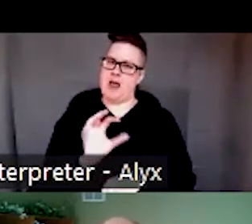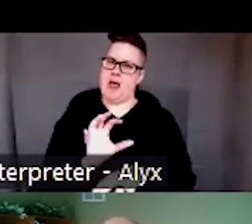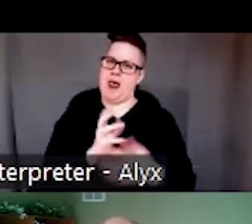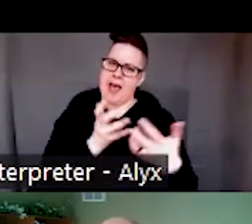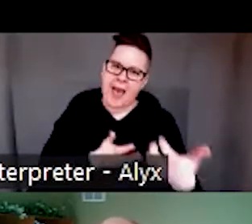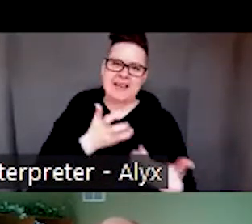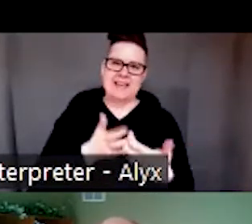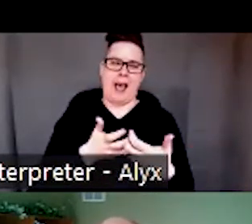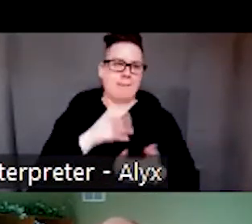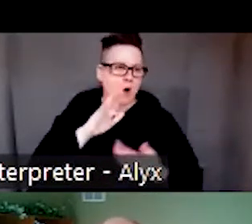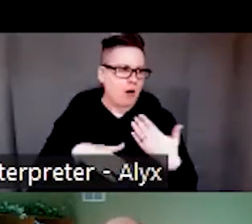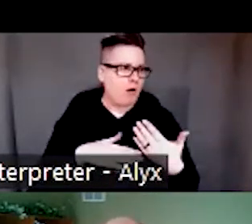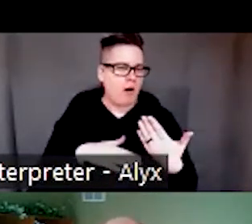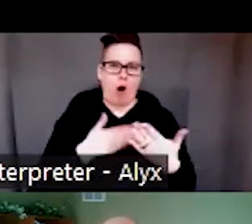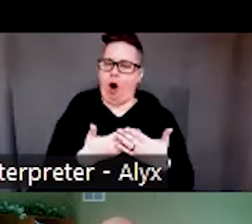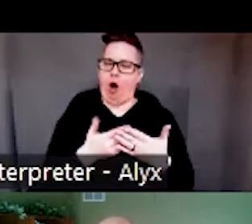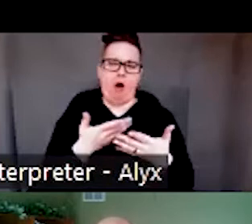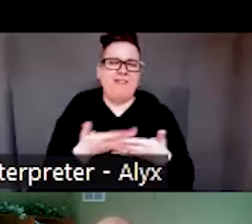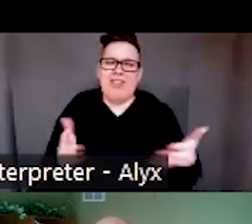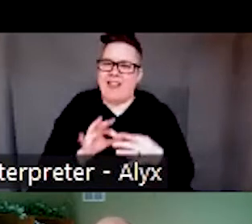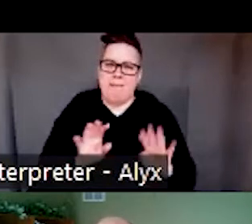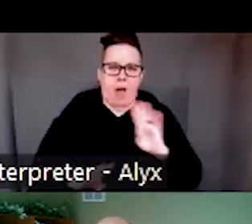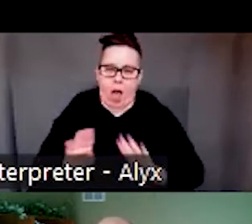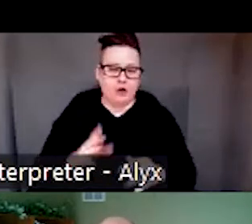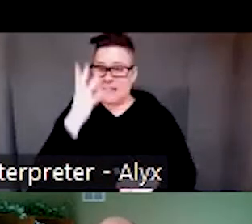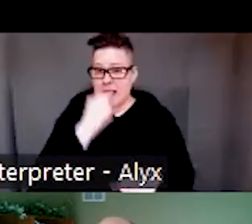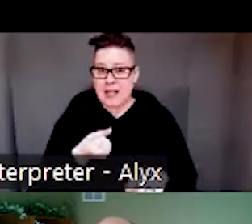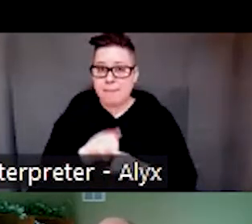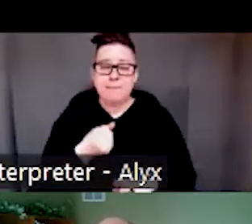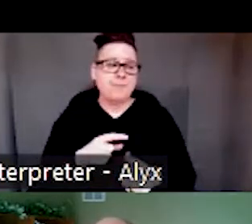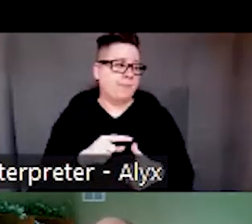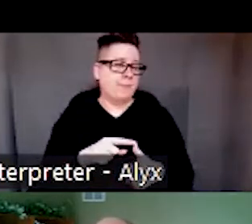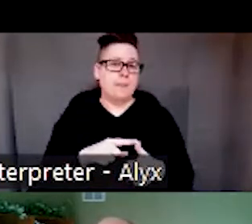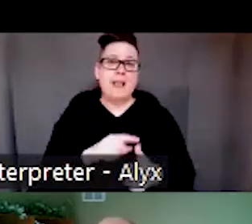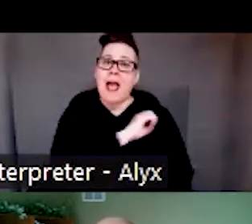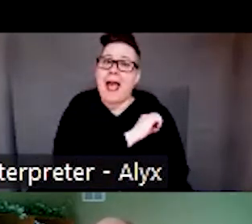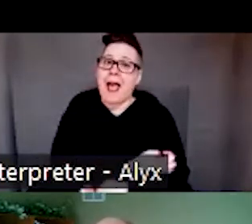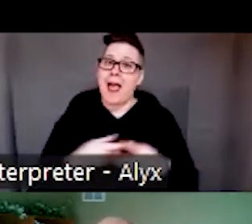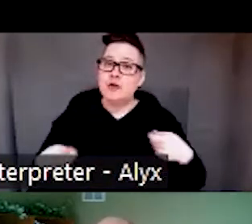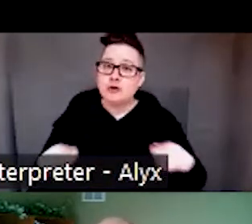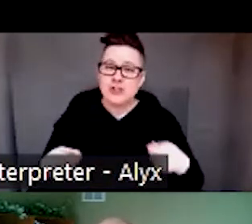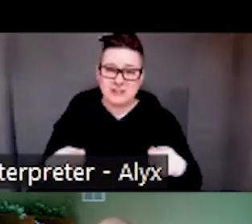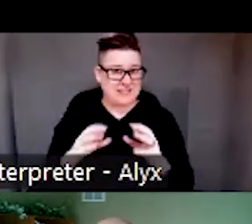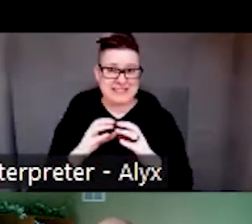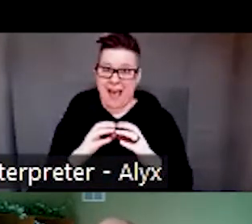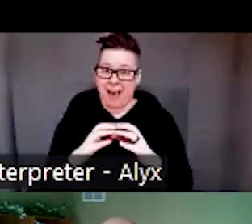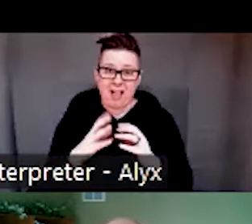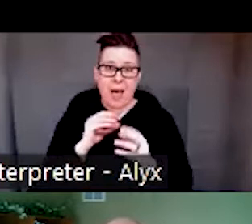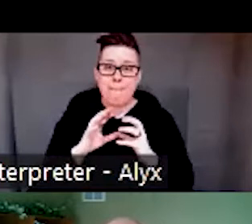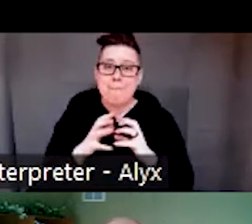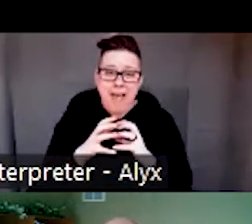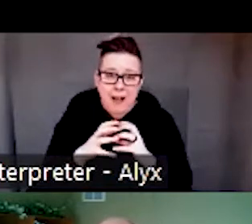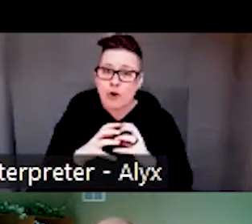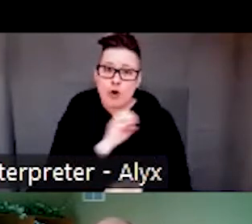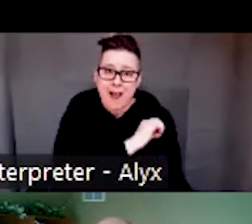of biological organization. So sleep affects things like energy regulation at the cellular and even molecular